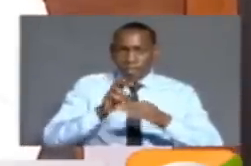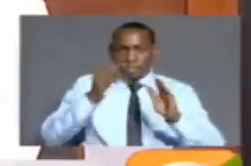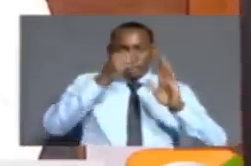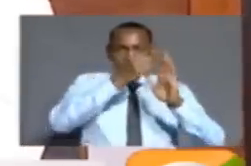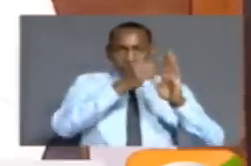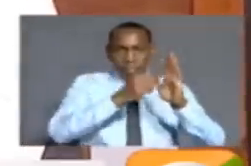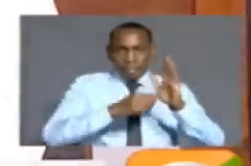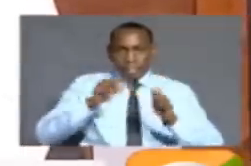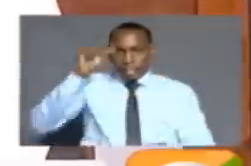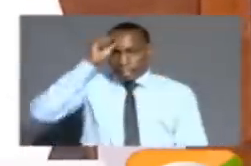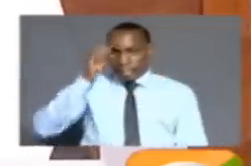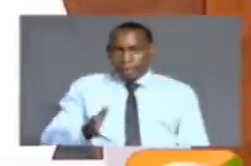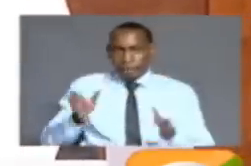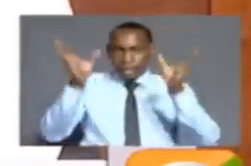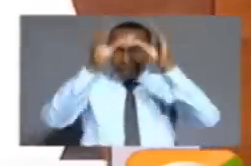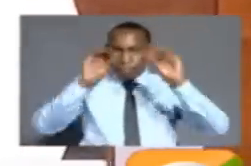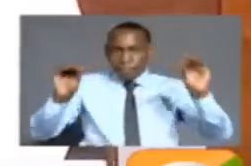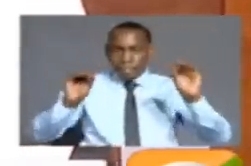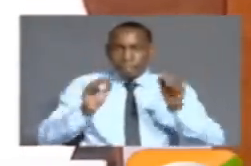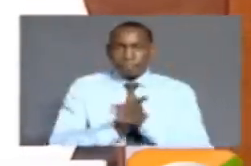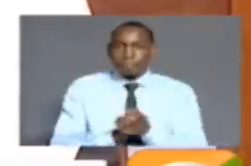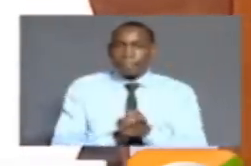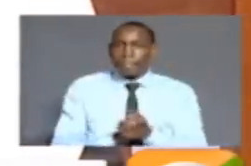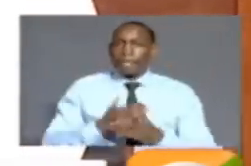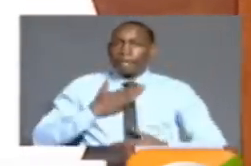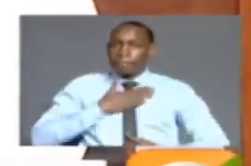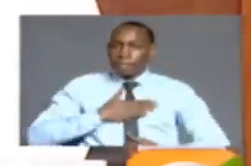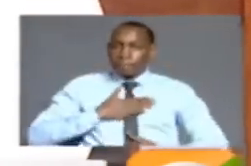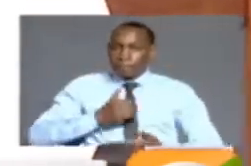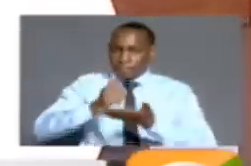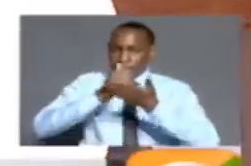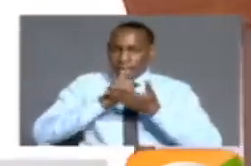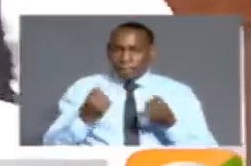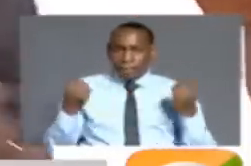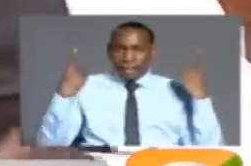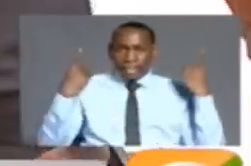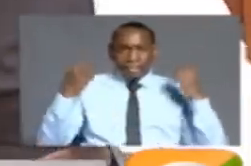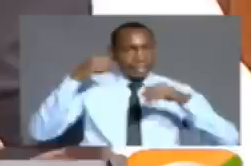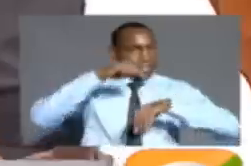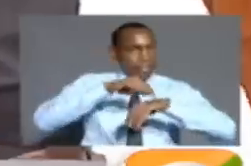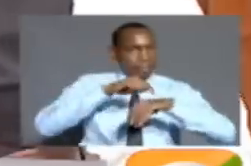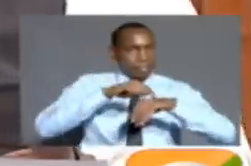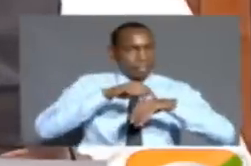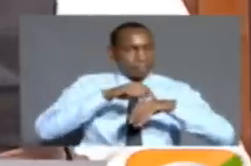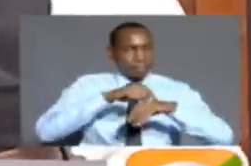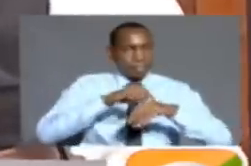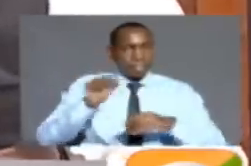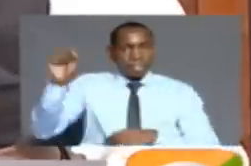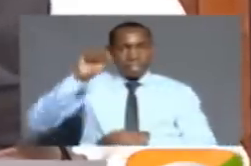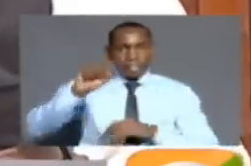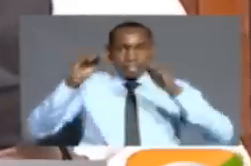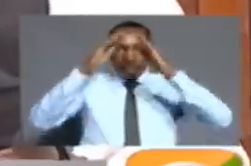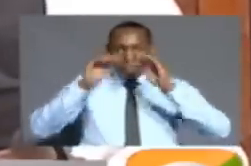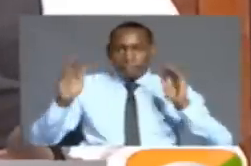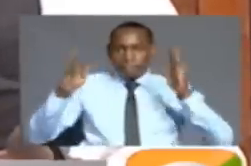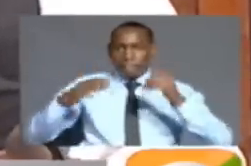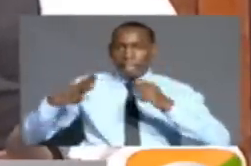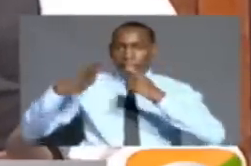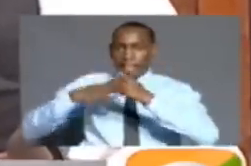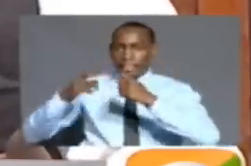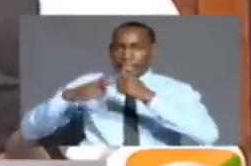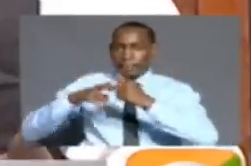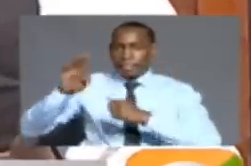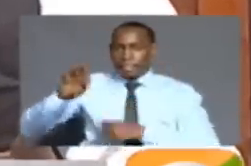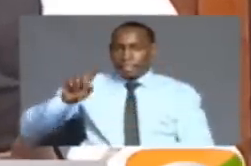governor's budget. Yes. My friend, please help me out here. Because when you see, okay, State House events, 973